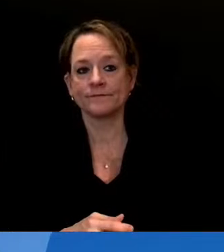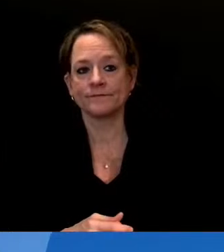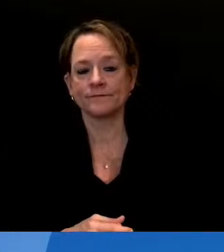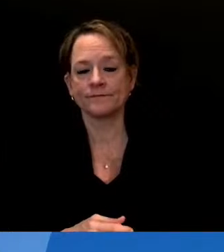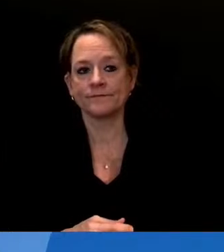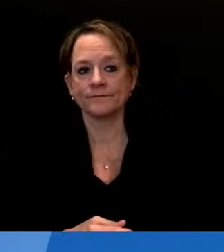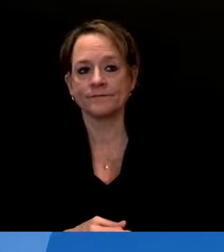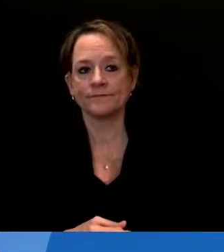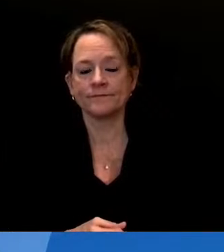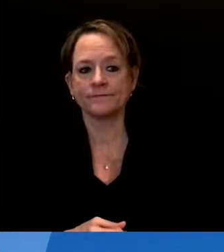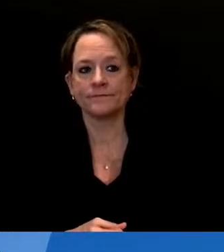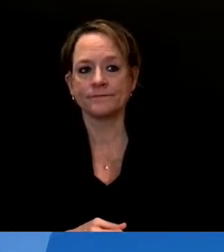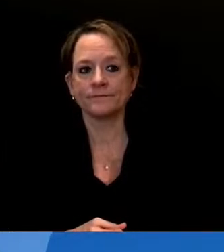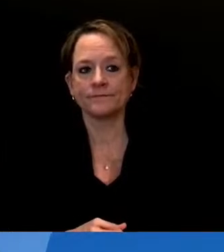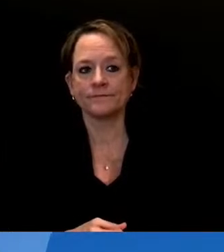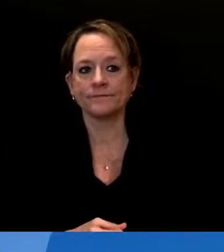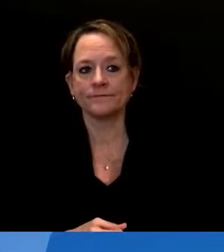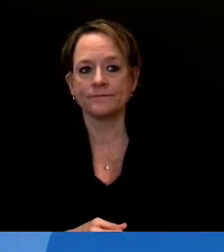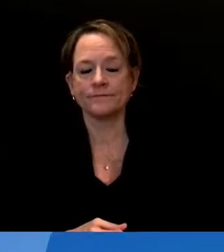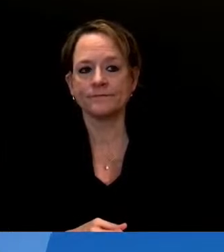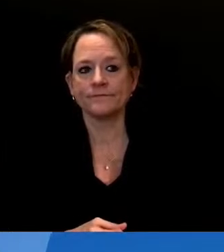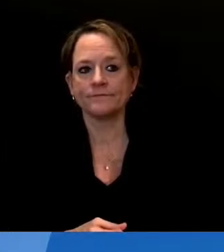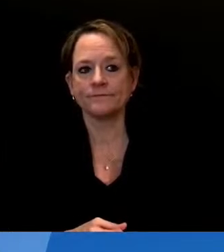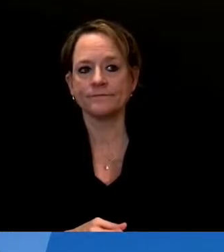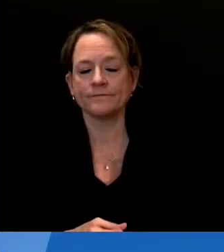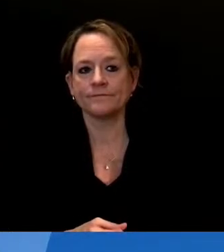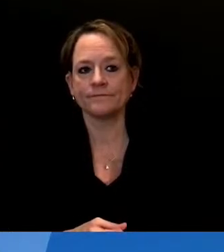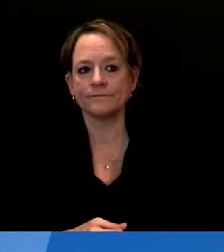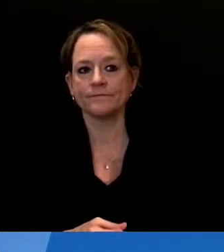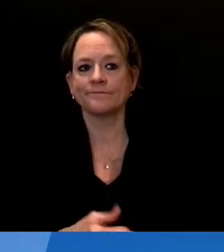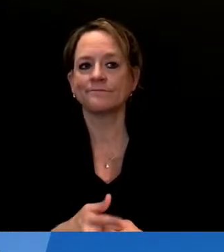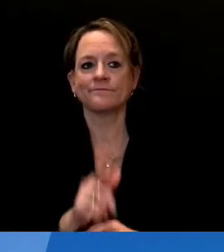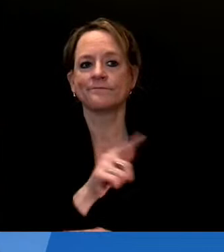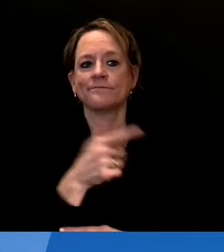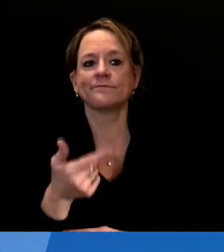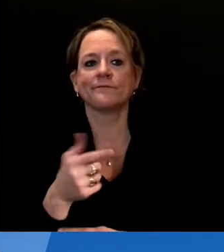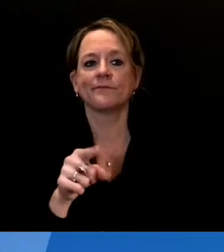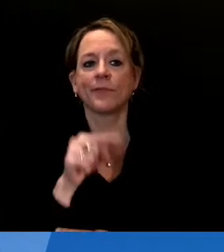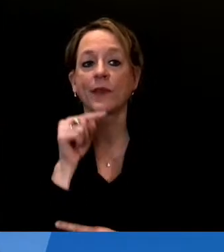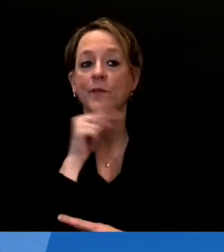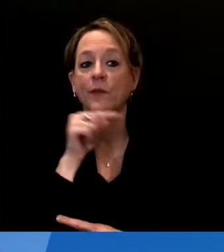Okay, we have to move on to Mayan Silver from Milwaukee Public Radio. Mayan?